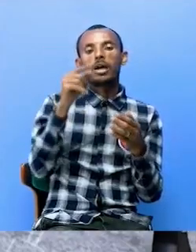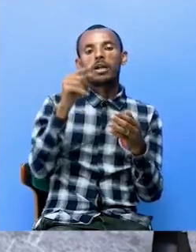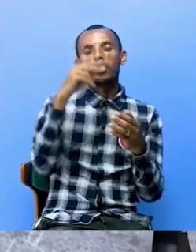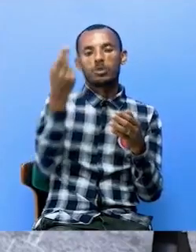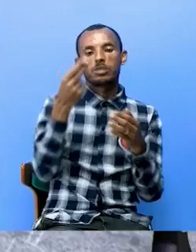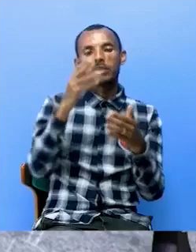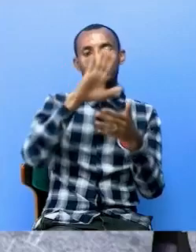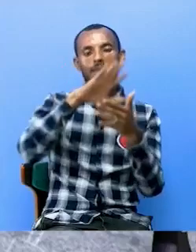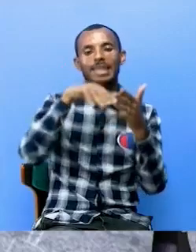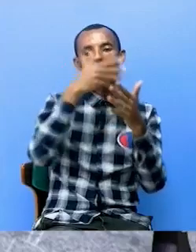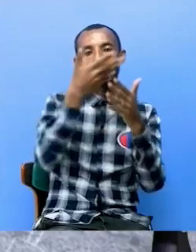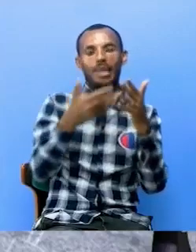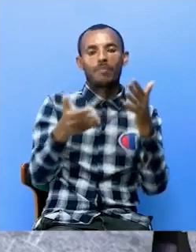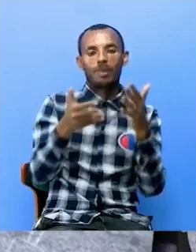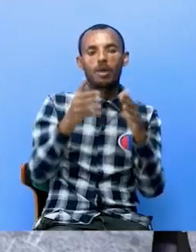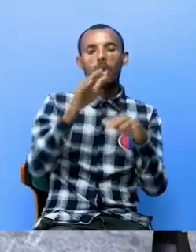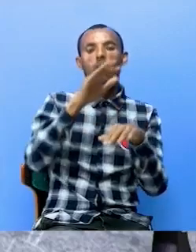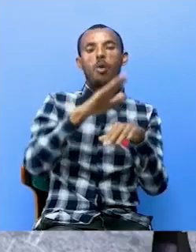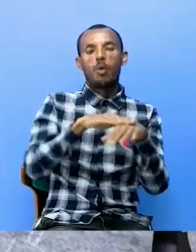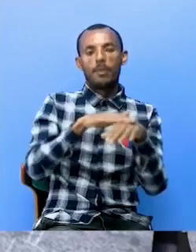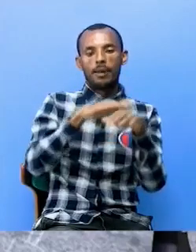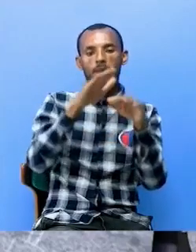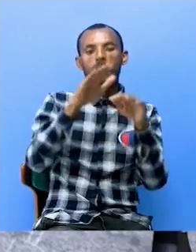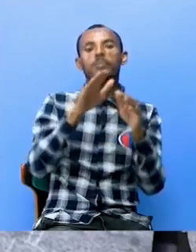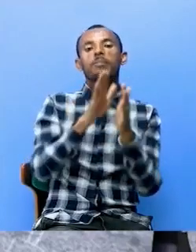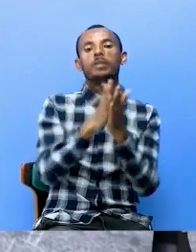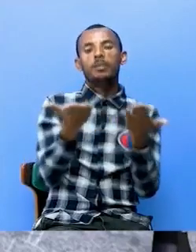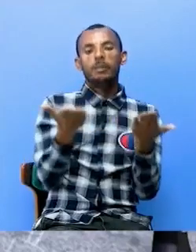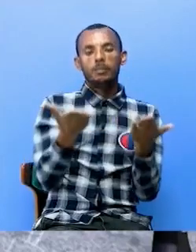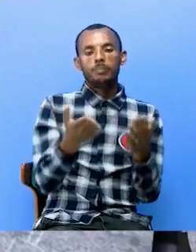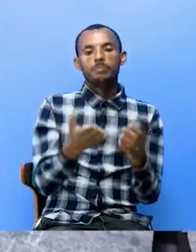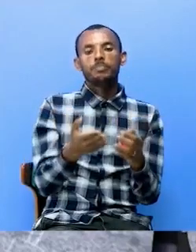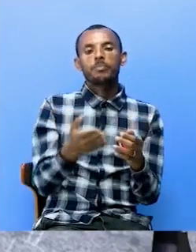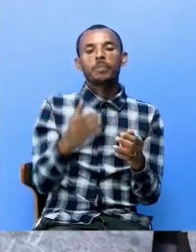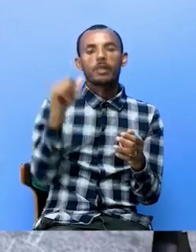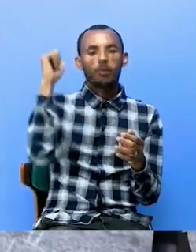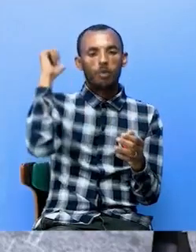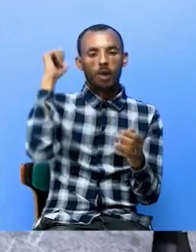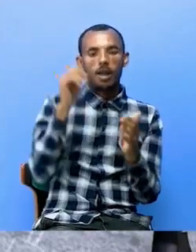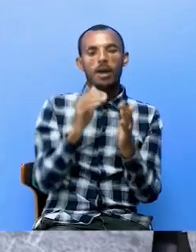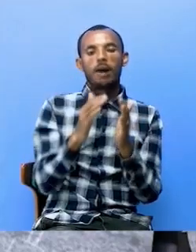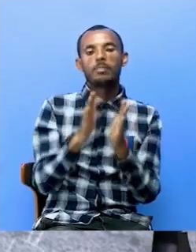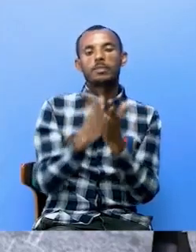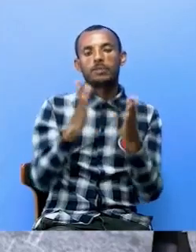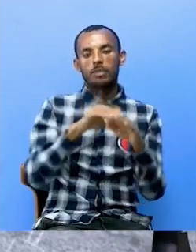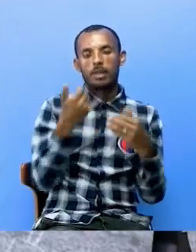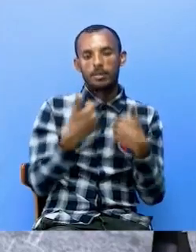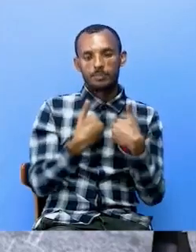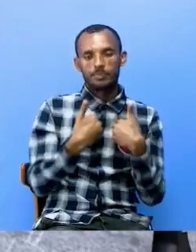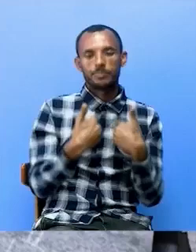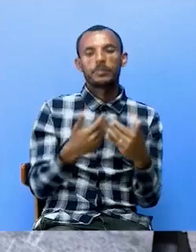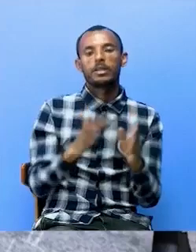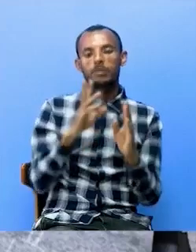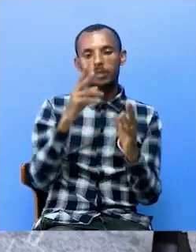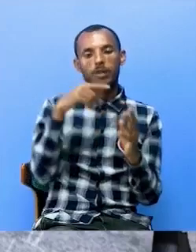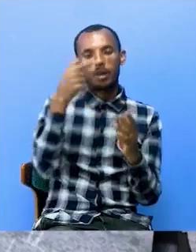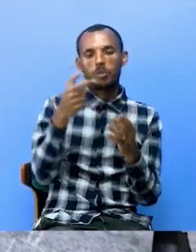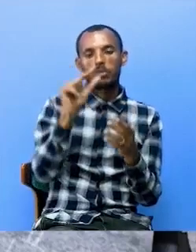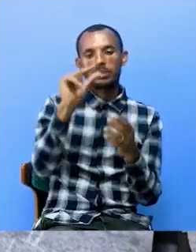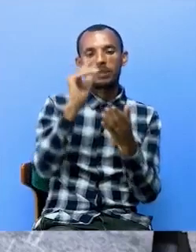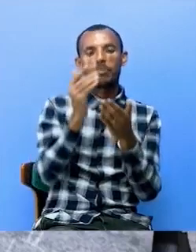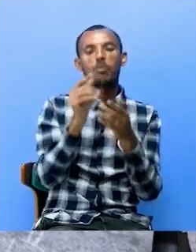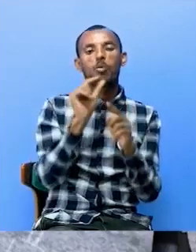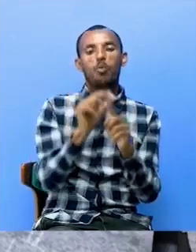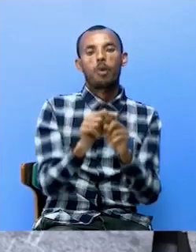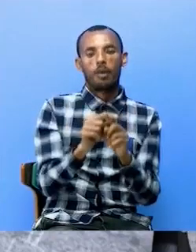squares from your textbook on the back side of your textbook. Roughly, let me tell you